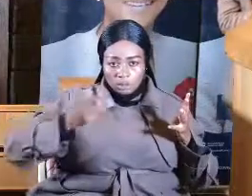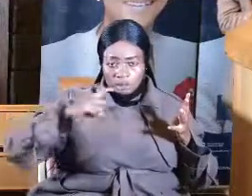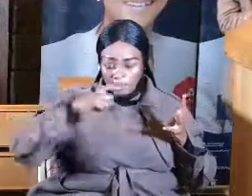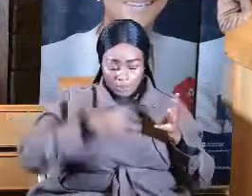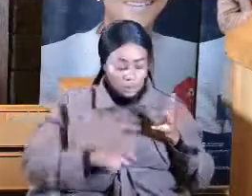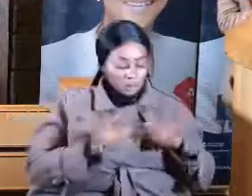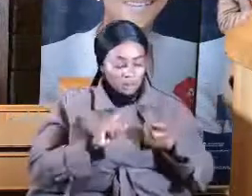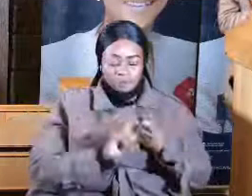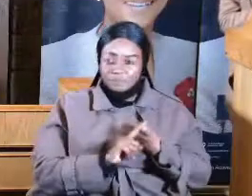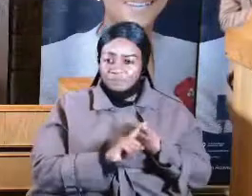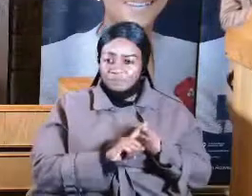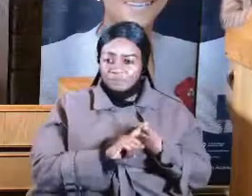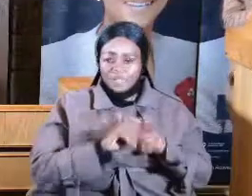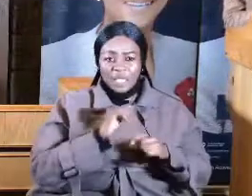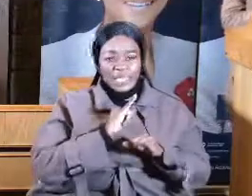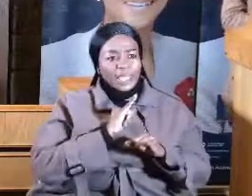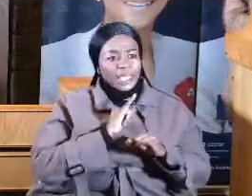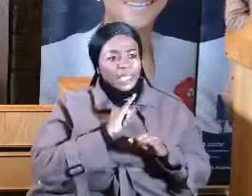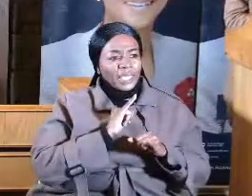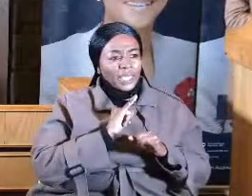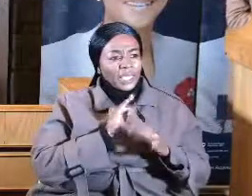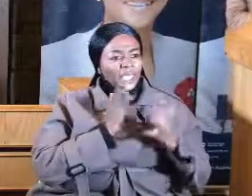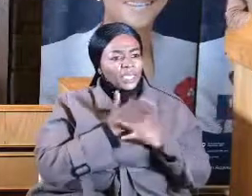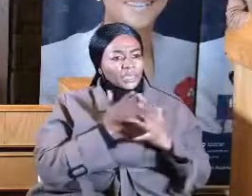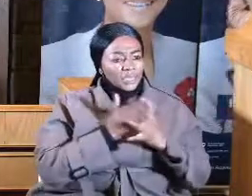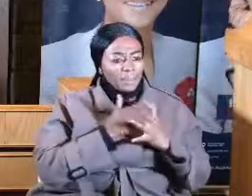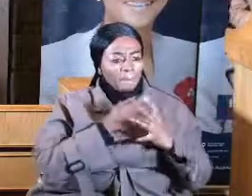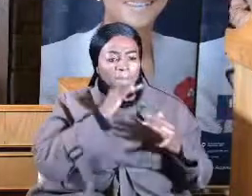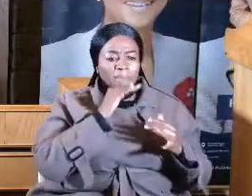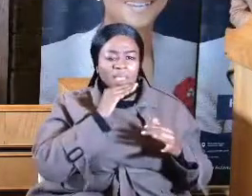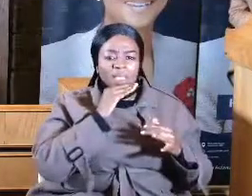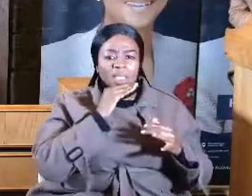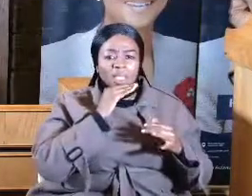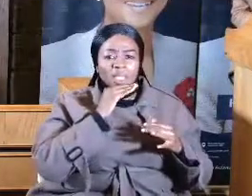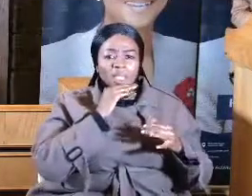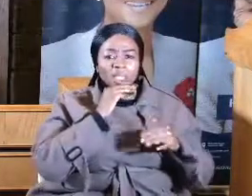next one is intersex. Intersex is usually a medical condition